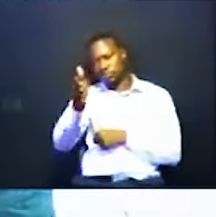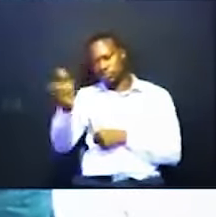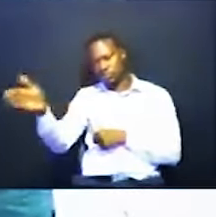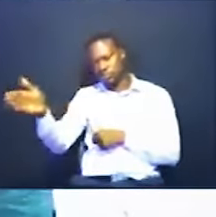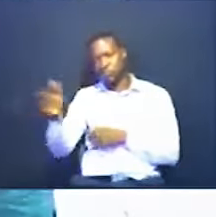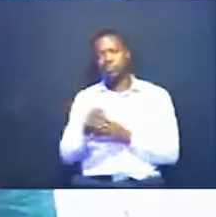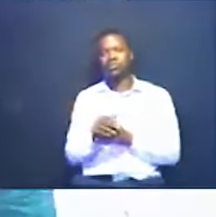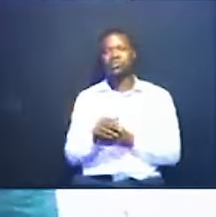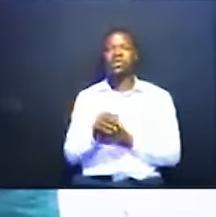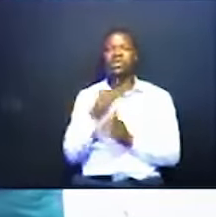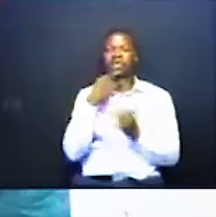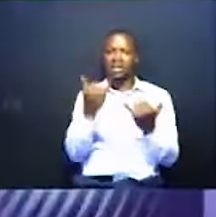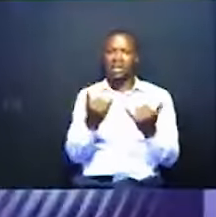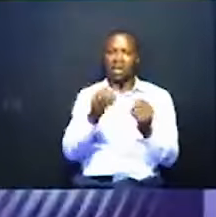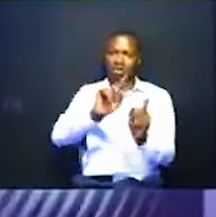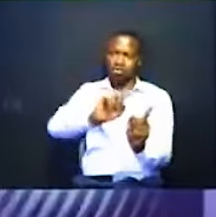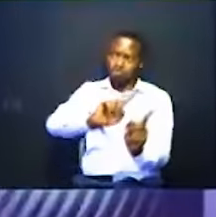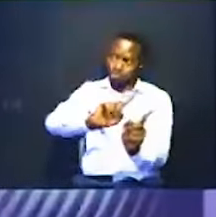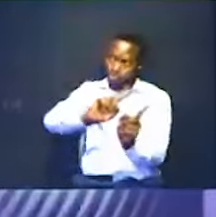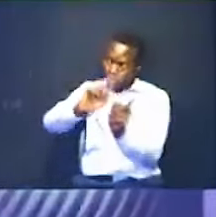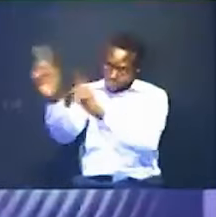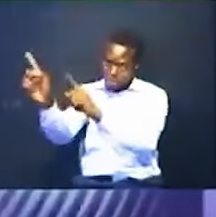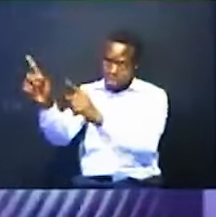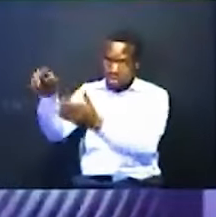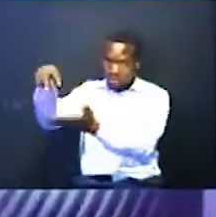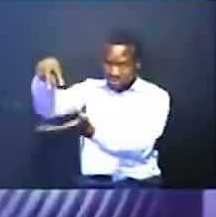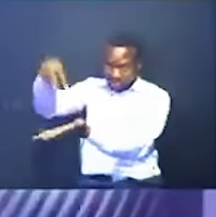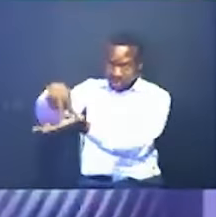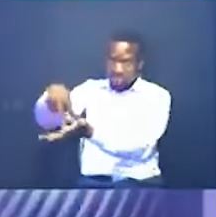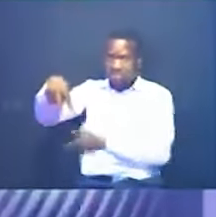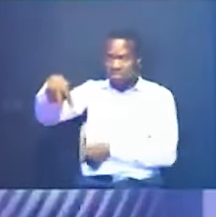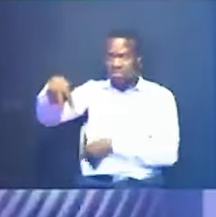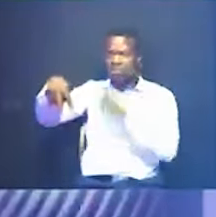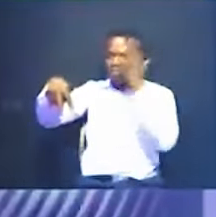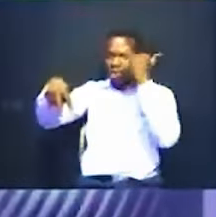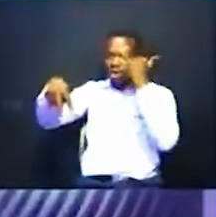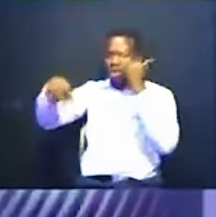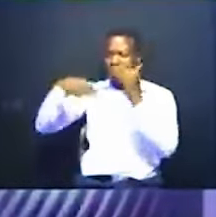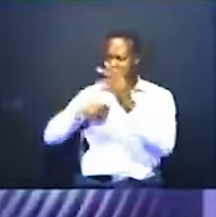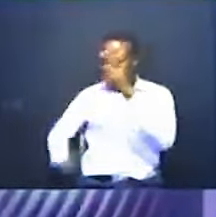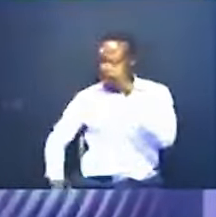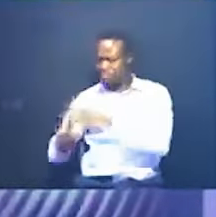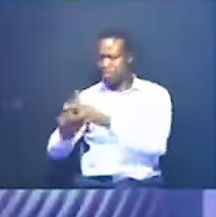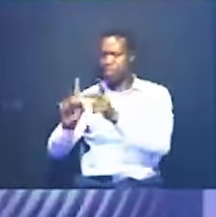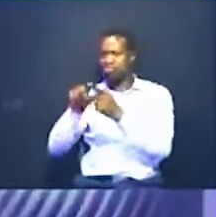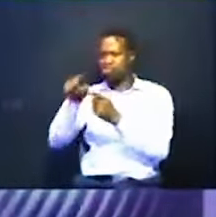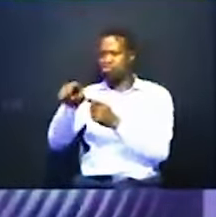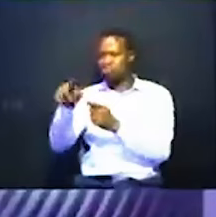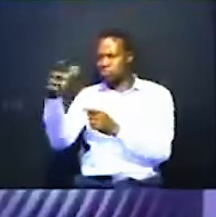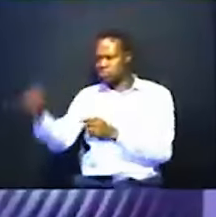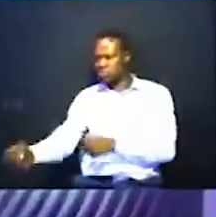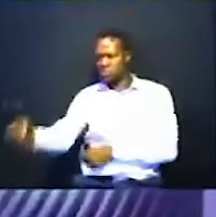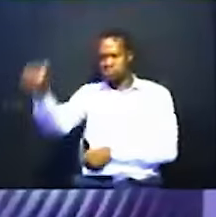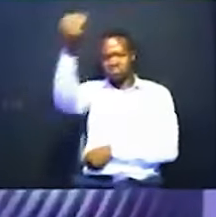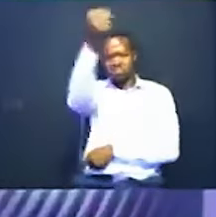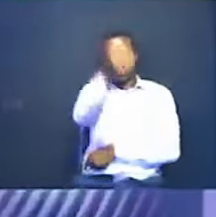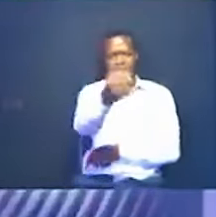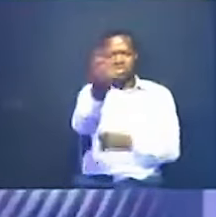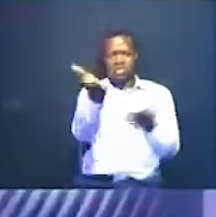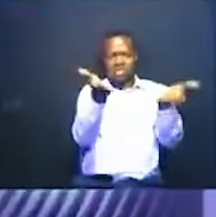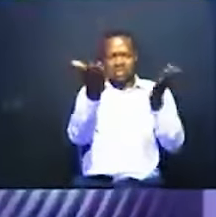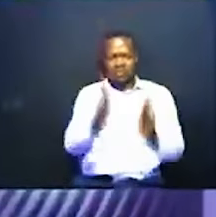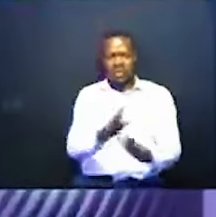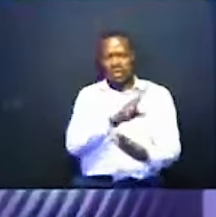16. Now go up and stand on your feet. I have appeared to you to appoint you as a servant and as